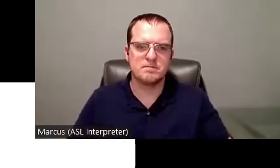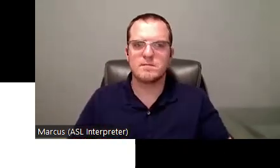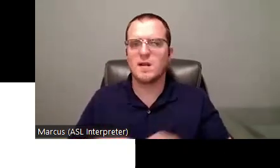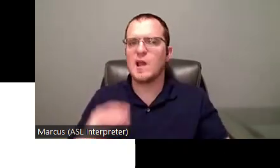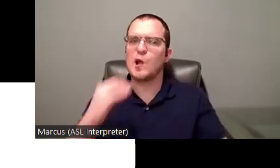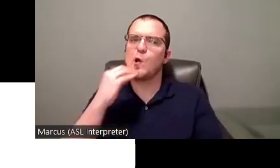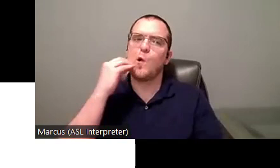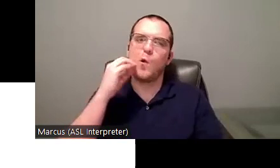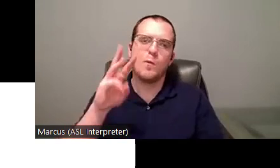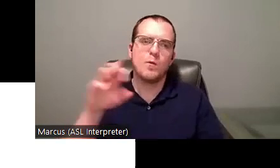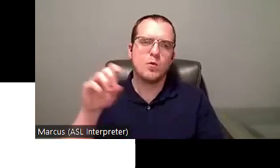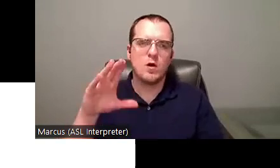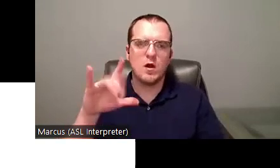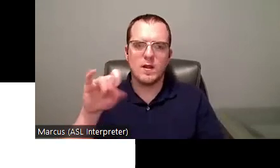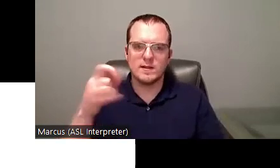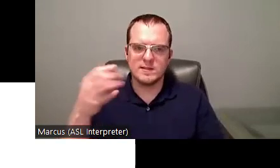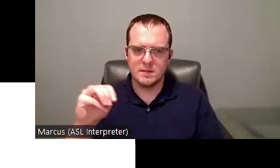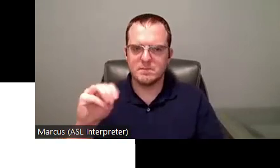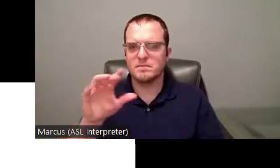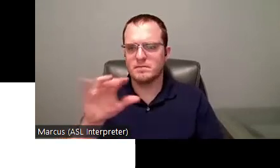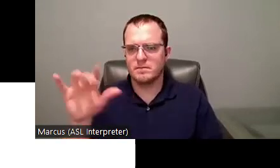Coliseum. Great.